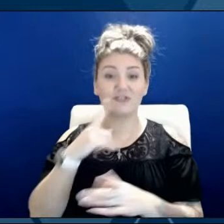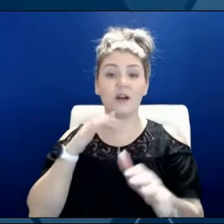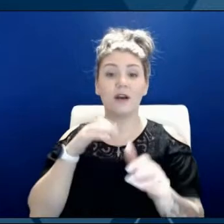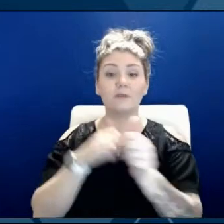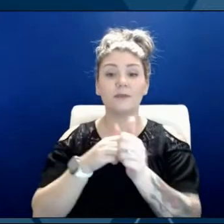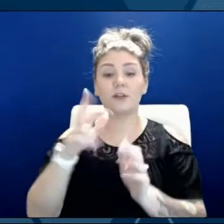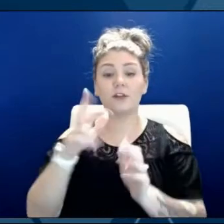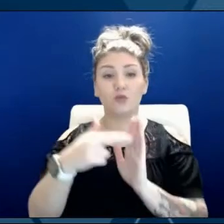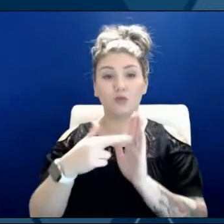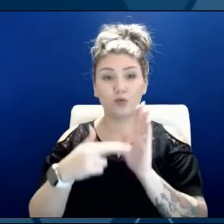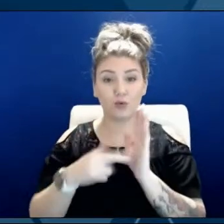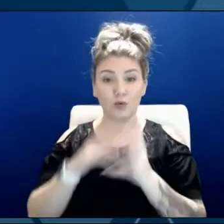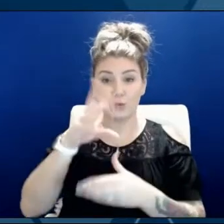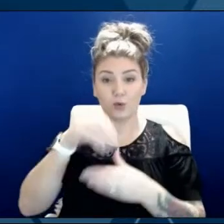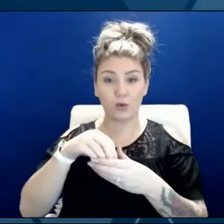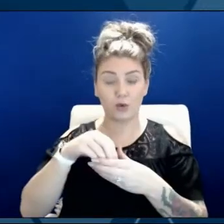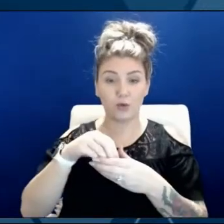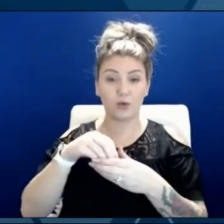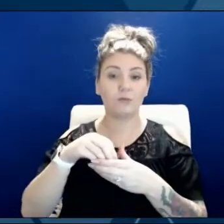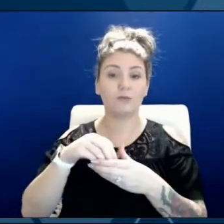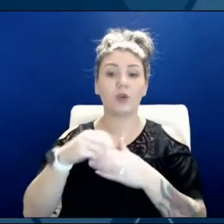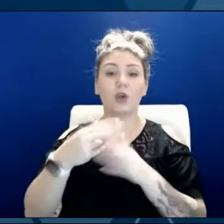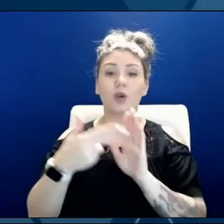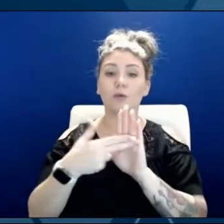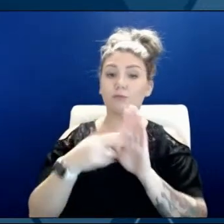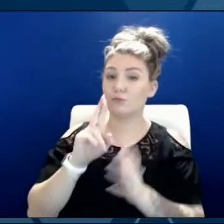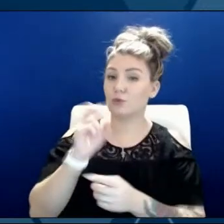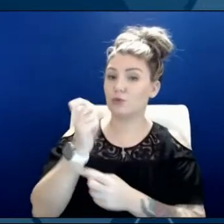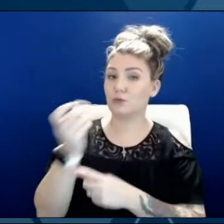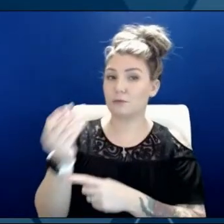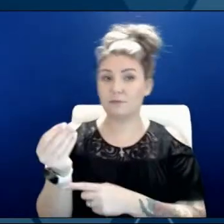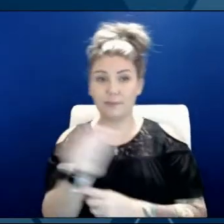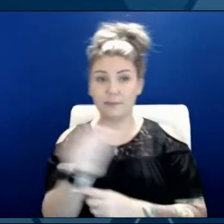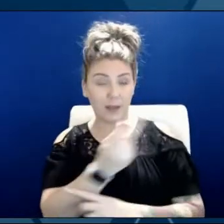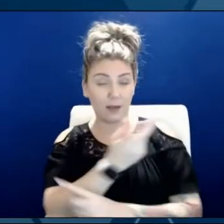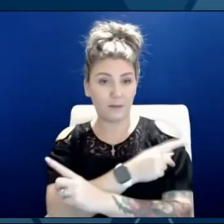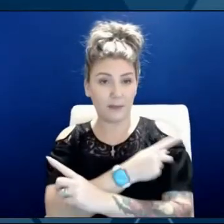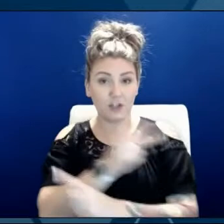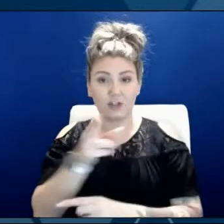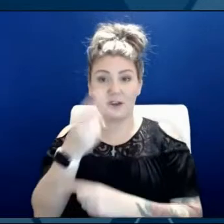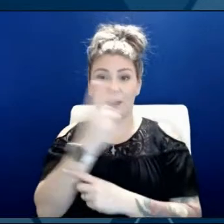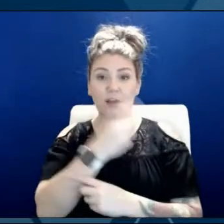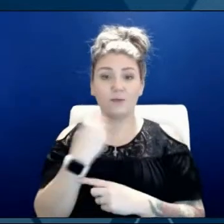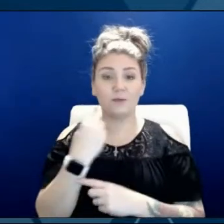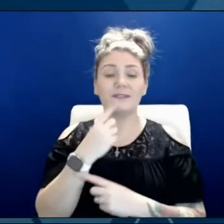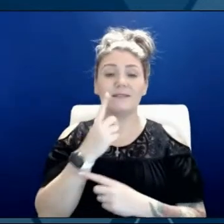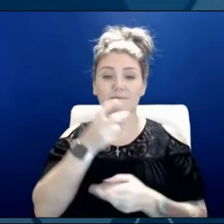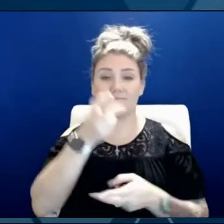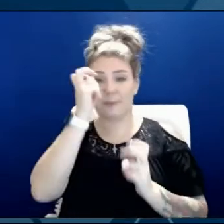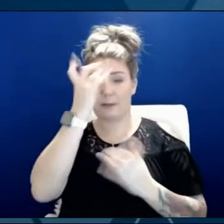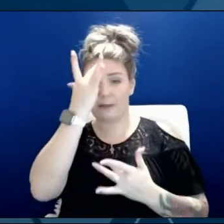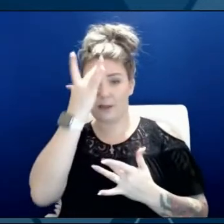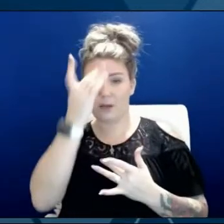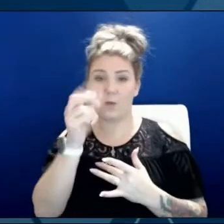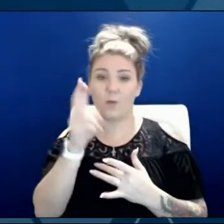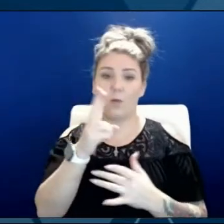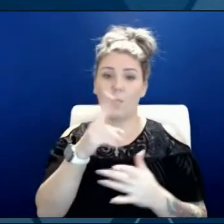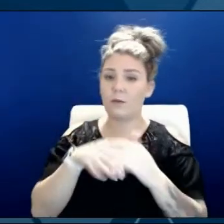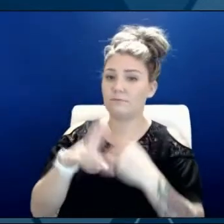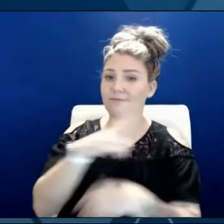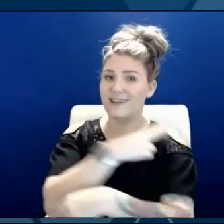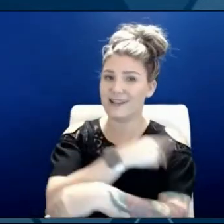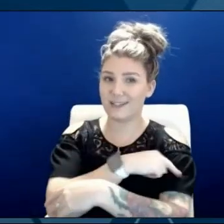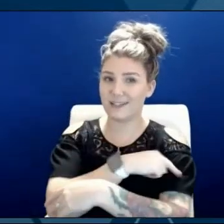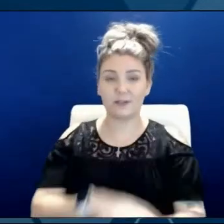to include prescribing Paxlovid for patients at high risk of severe illness or hospitalization. Let's